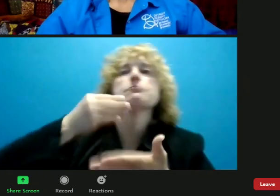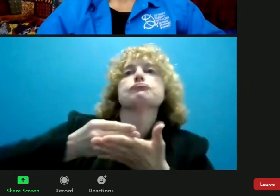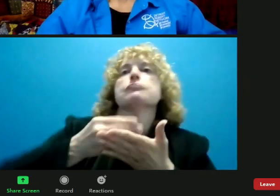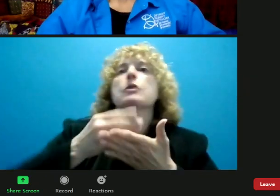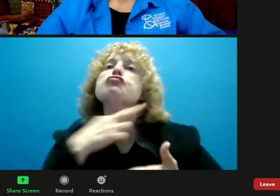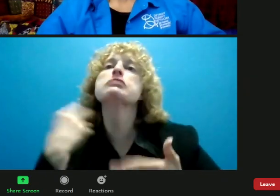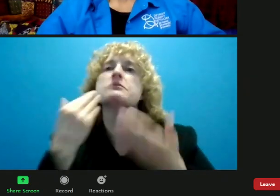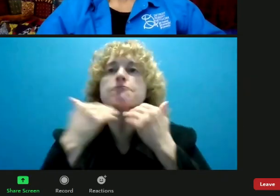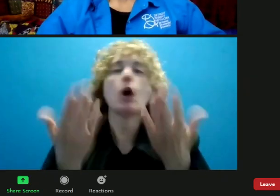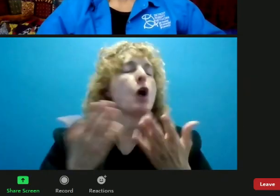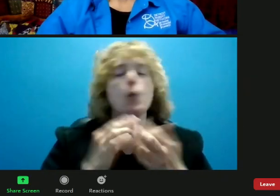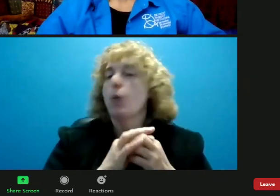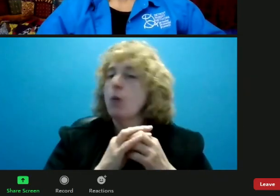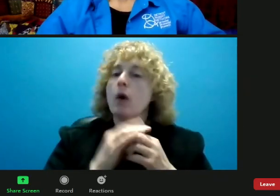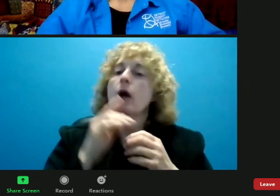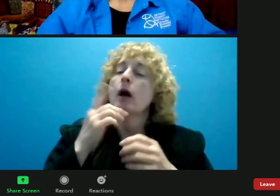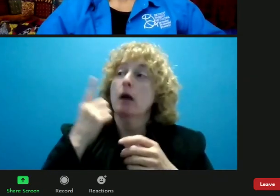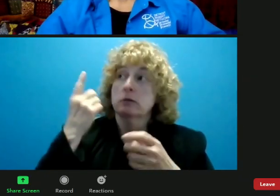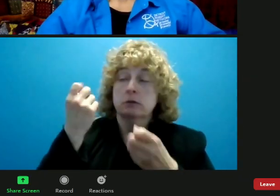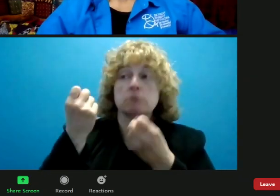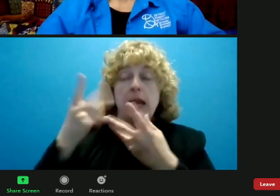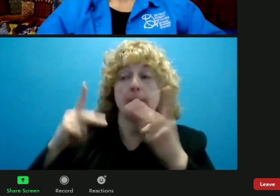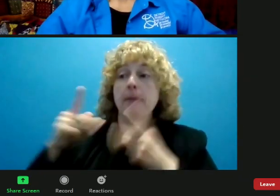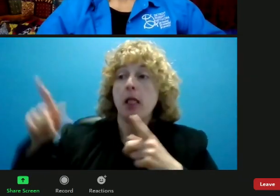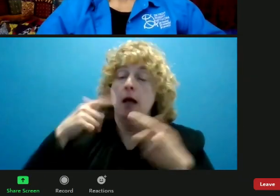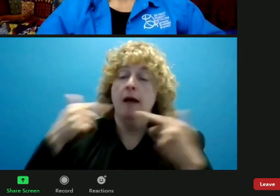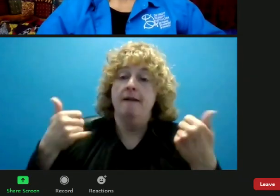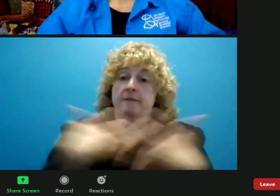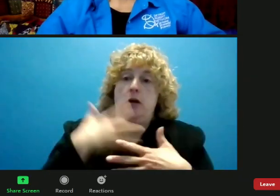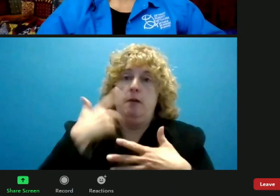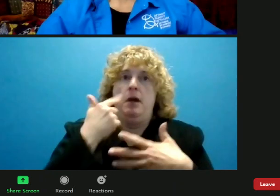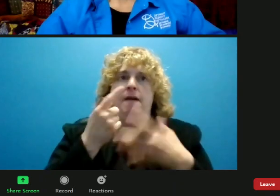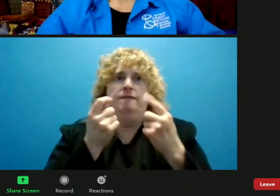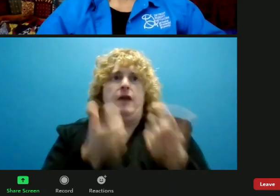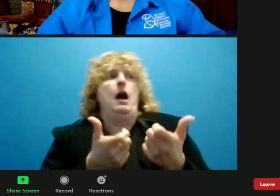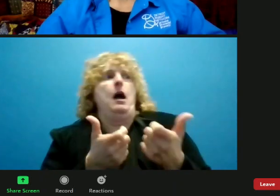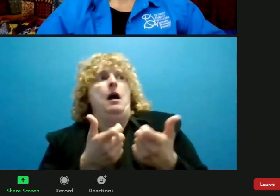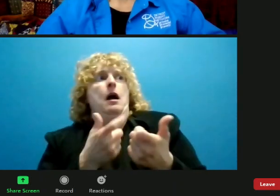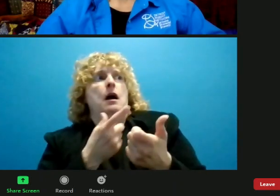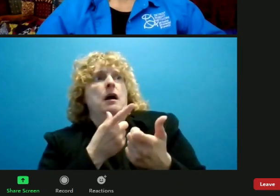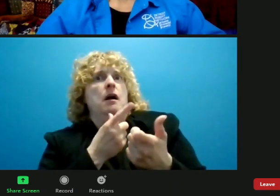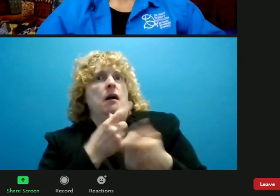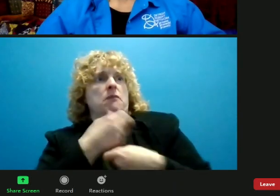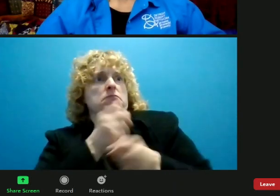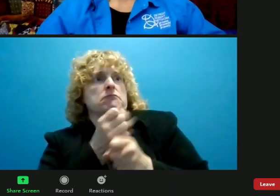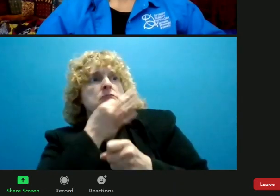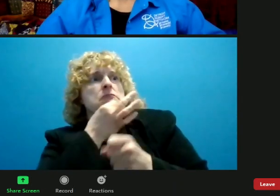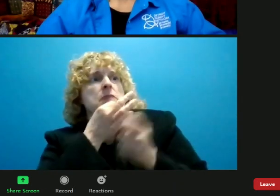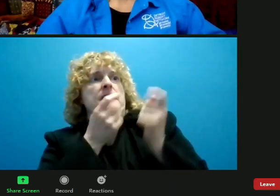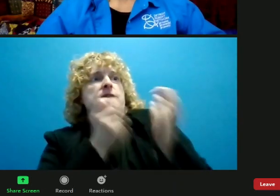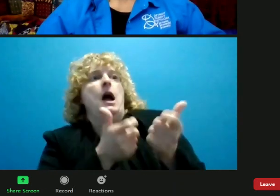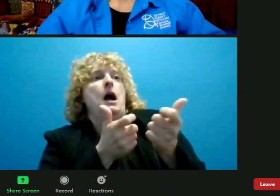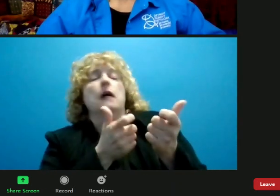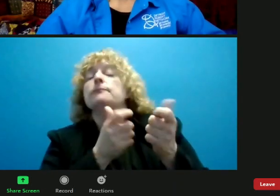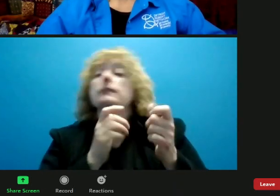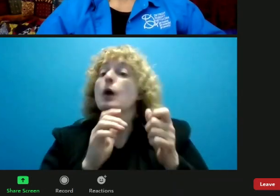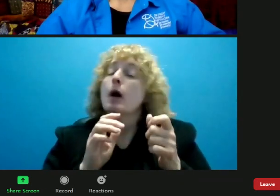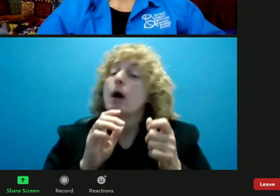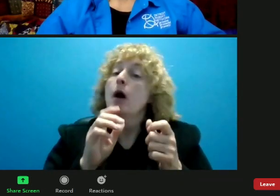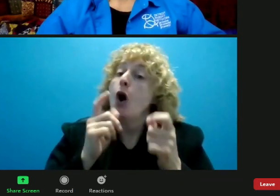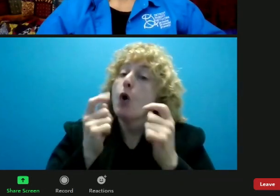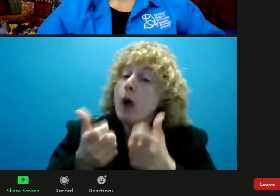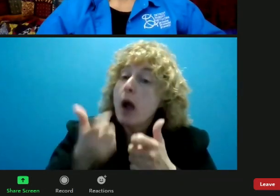can, uh, can be fearful of is how fast it came out. And sometimes the quick of it, the quickness of it coming out is a lot to do